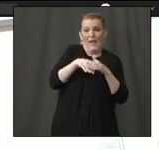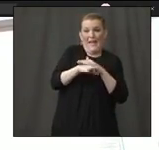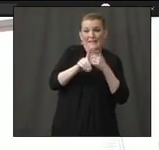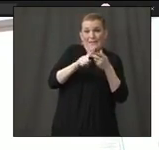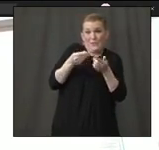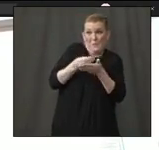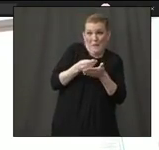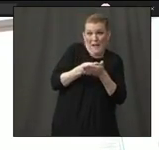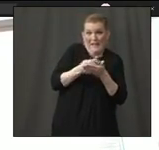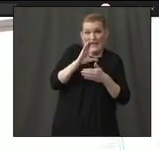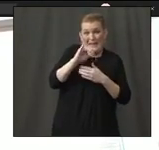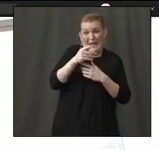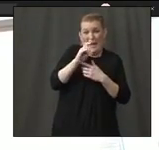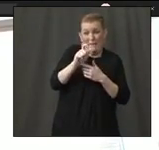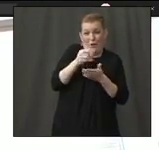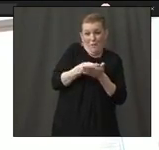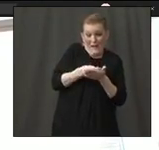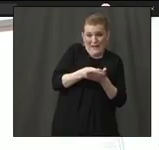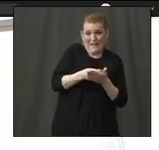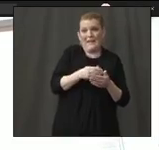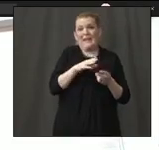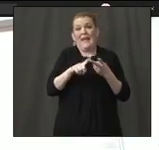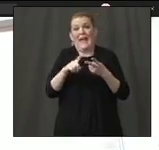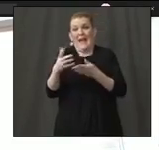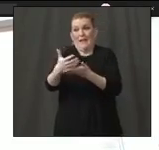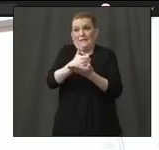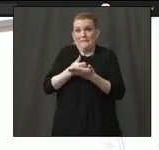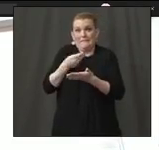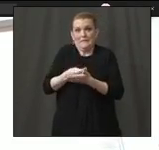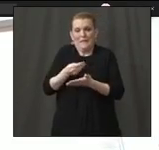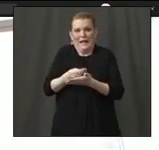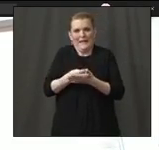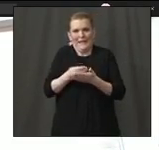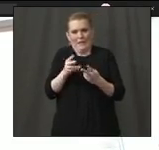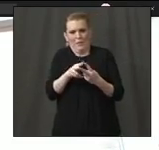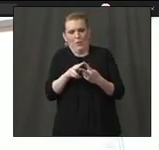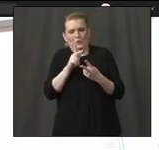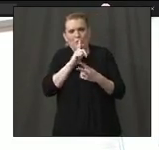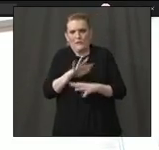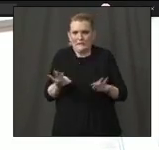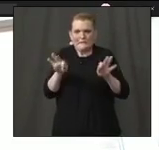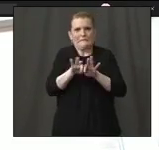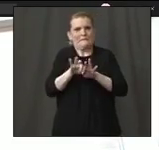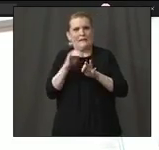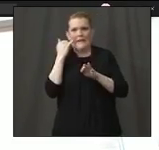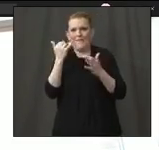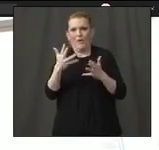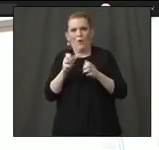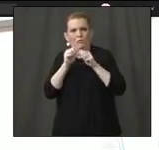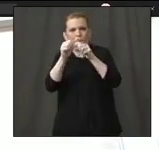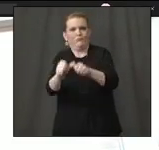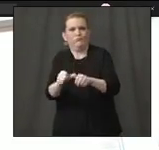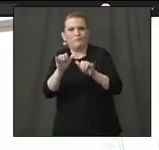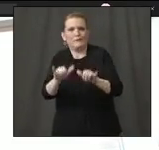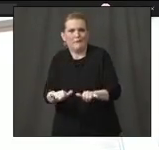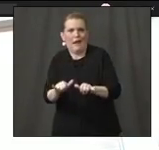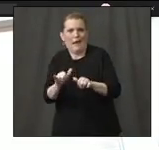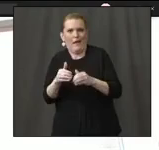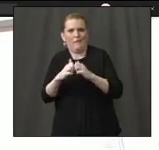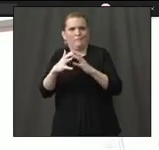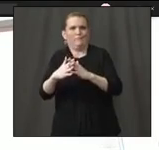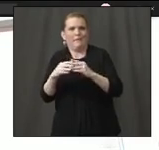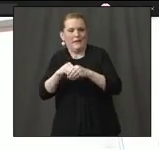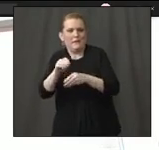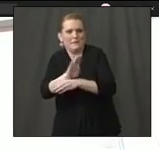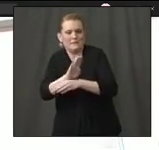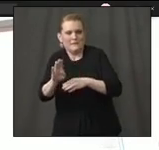them being able to sustain their business operations. So that said, the federal dollars that are coming down the